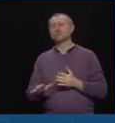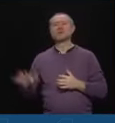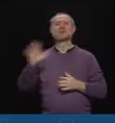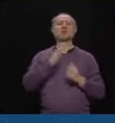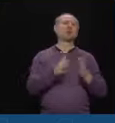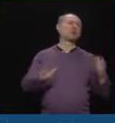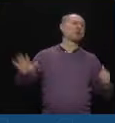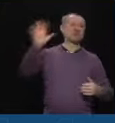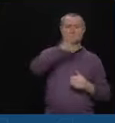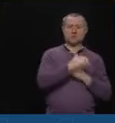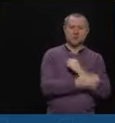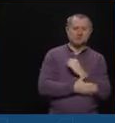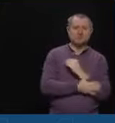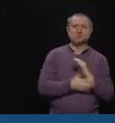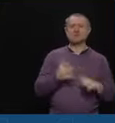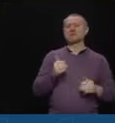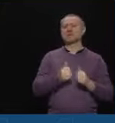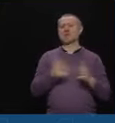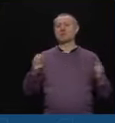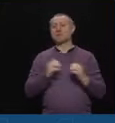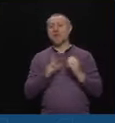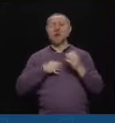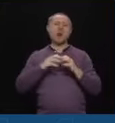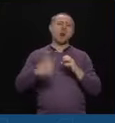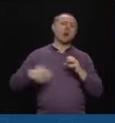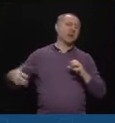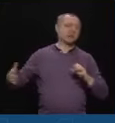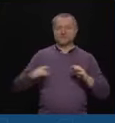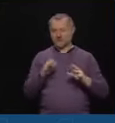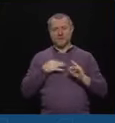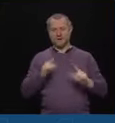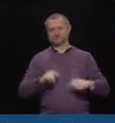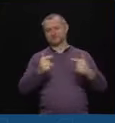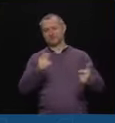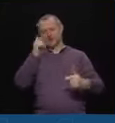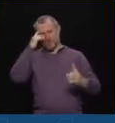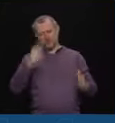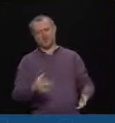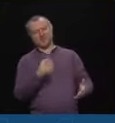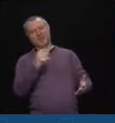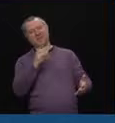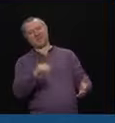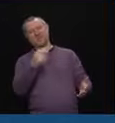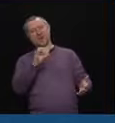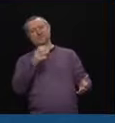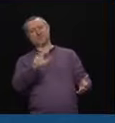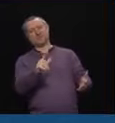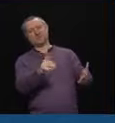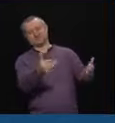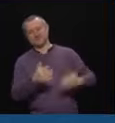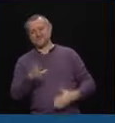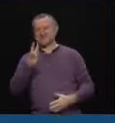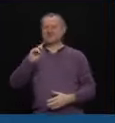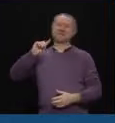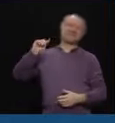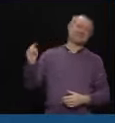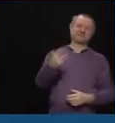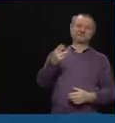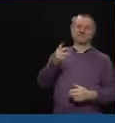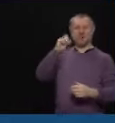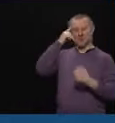guys, let's give it up for Governor Kathy Hochul, the 57th governor in the state of New York.